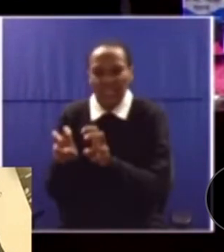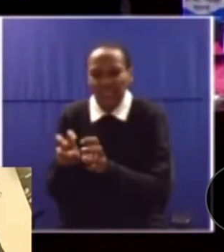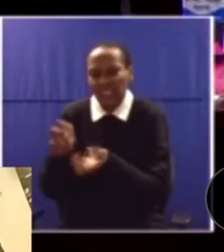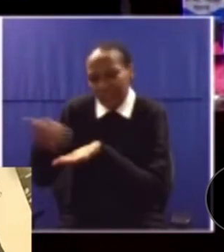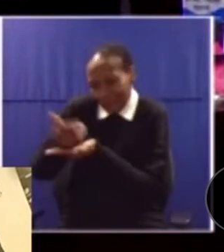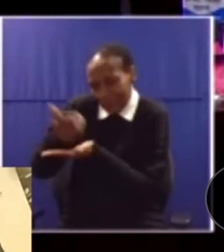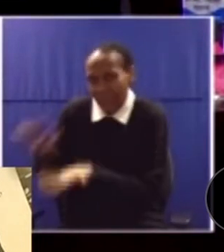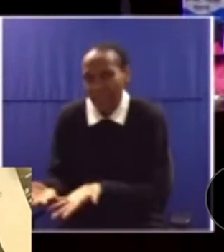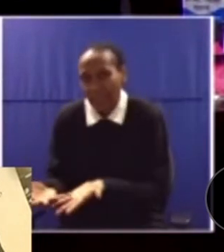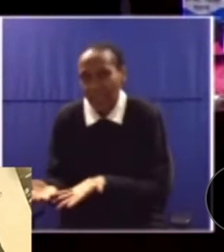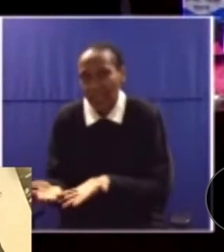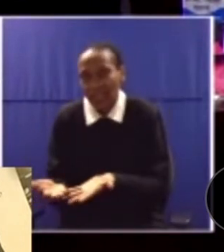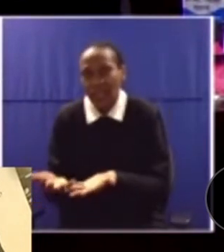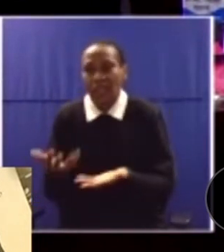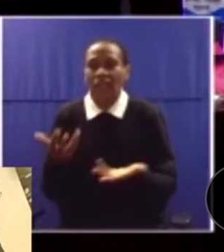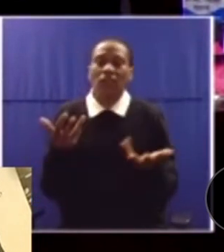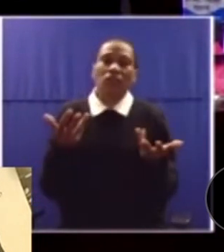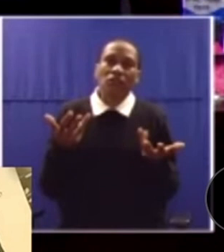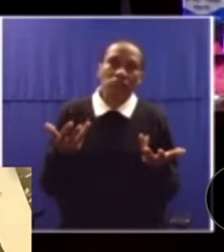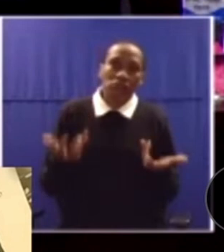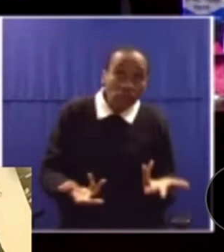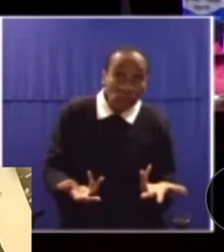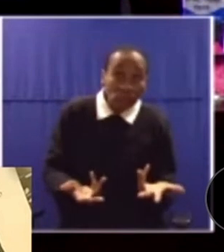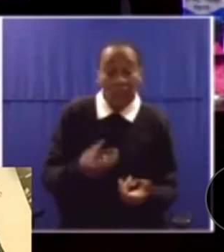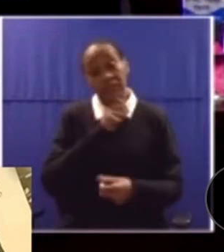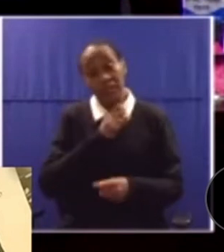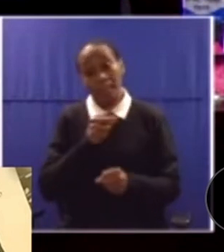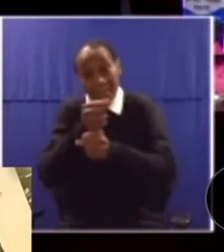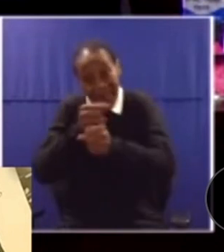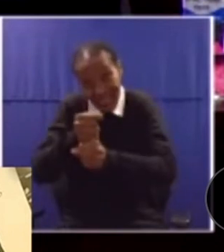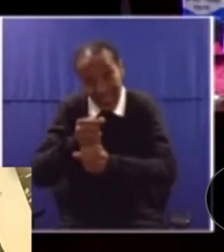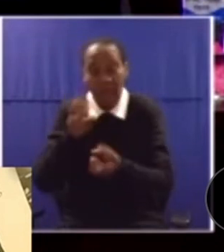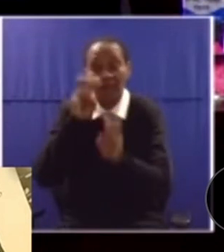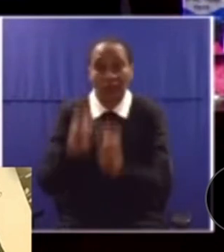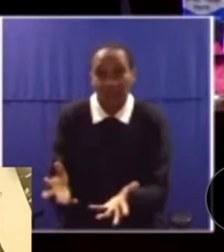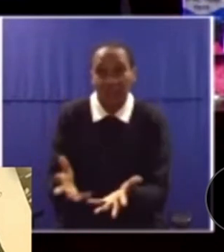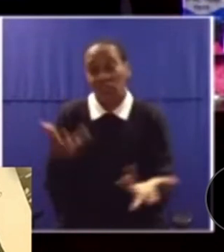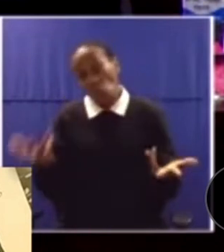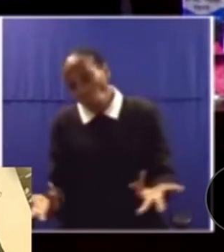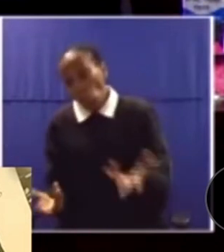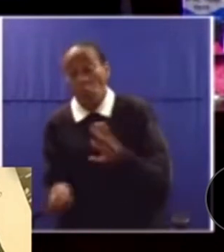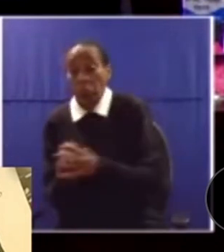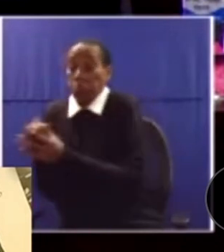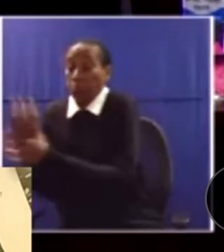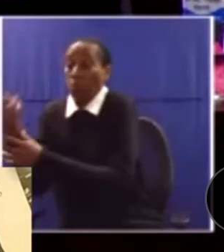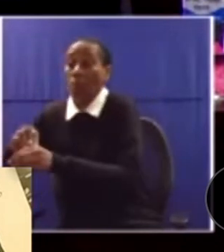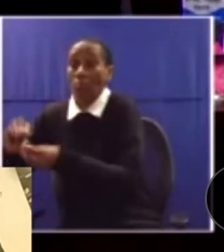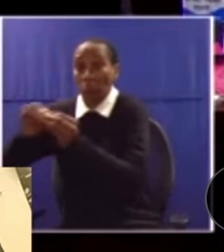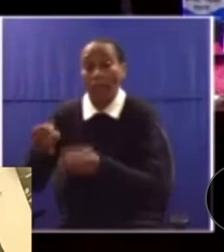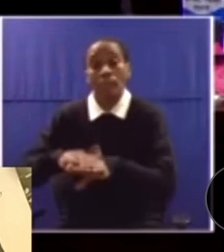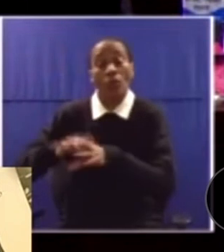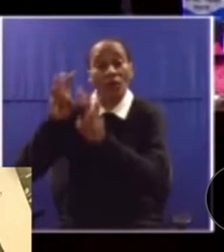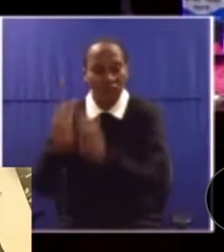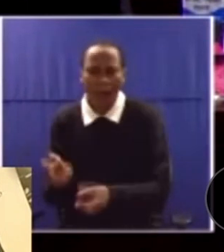harvesting, as one does not actually create energy or produce it. The